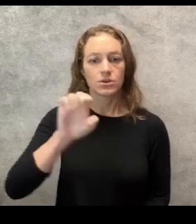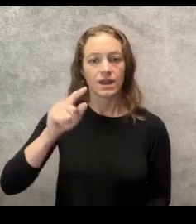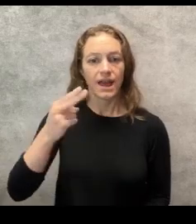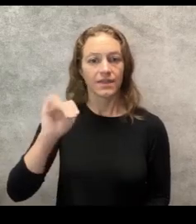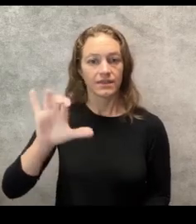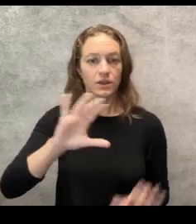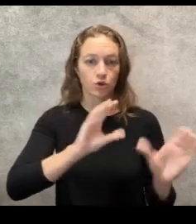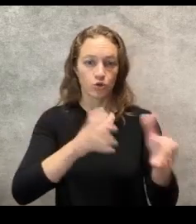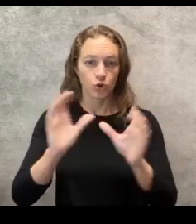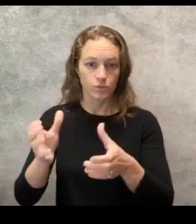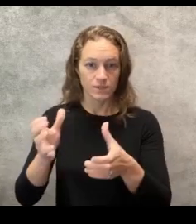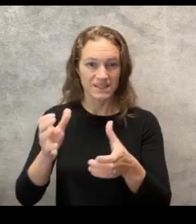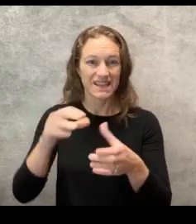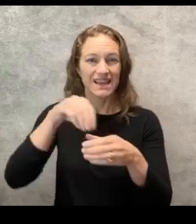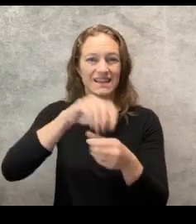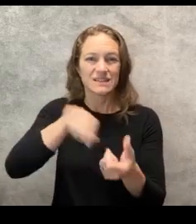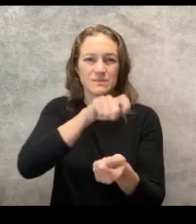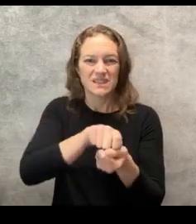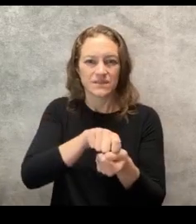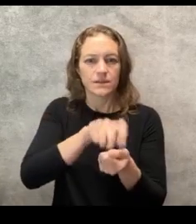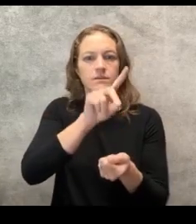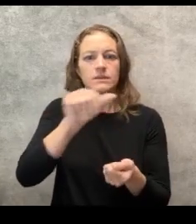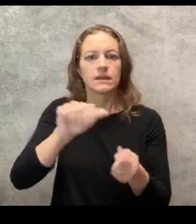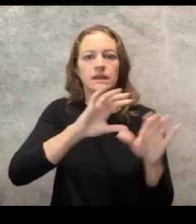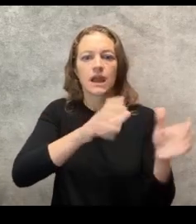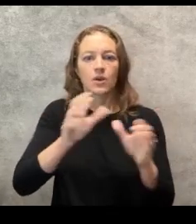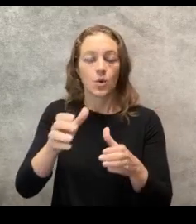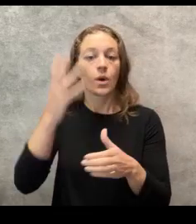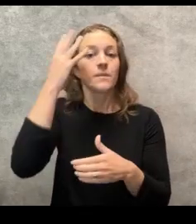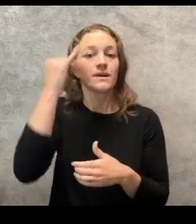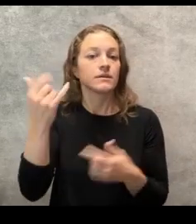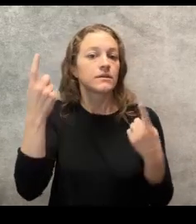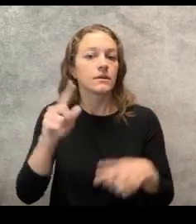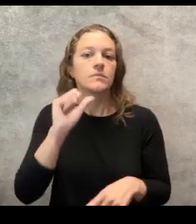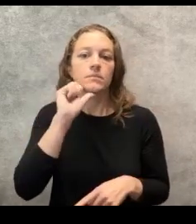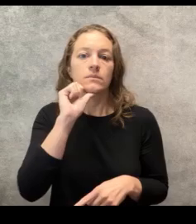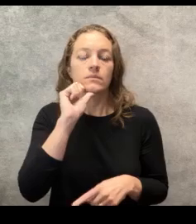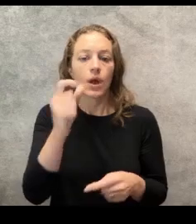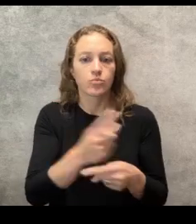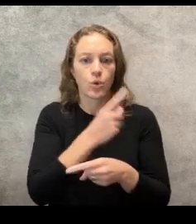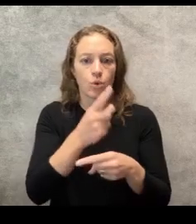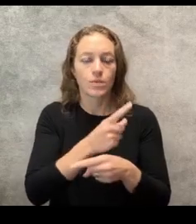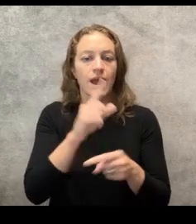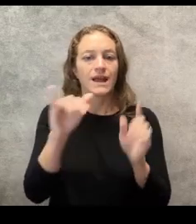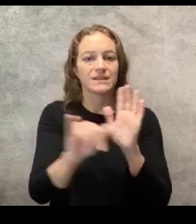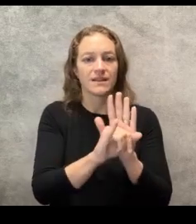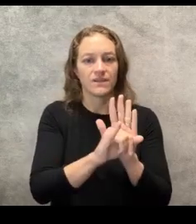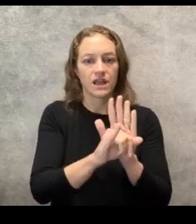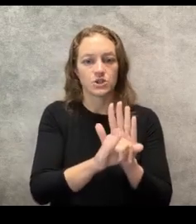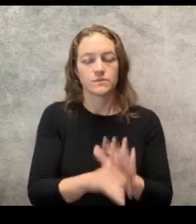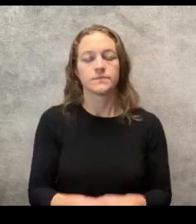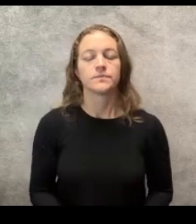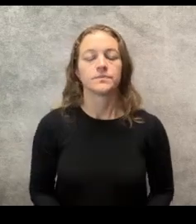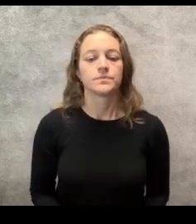specific disability category that is the result of an inappropriate identification.